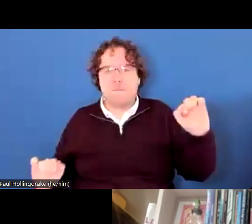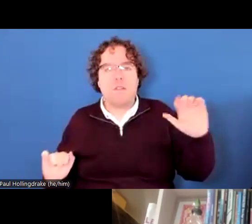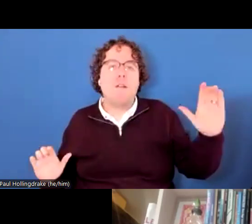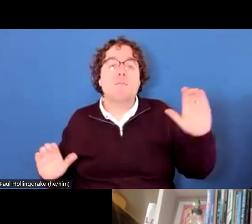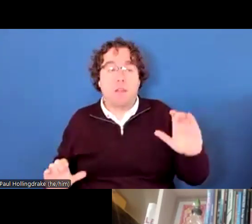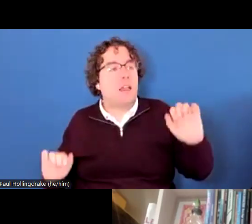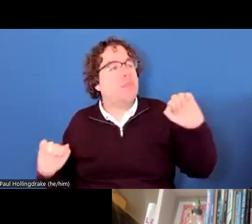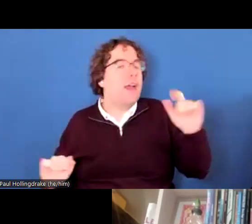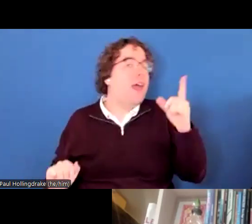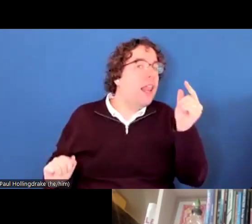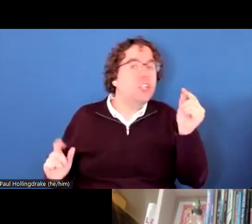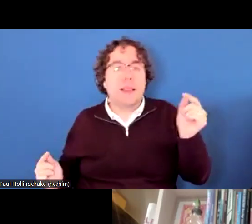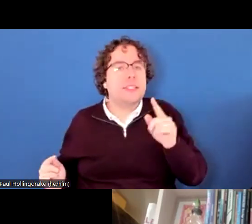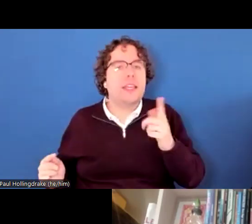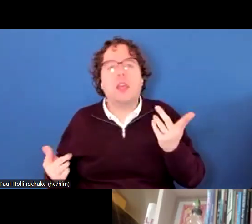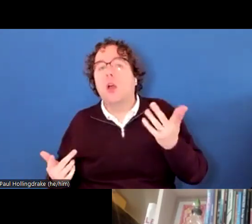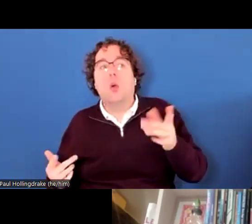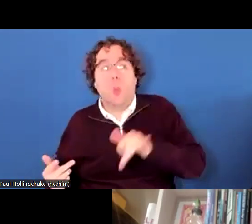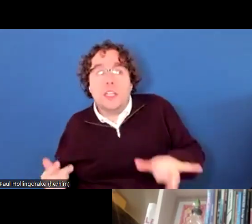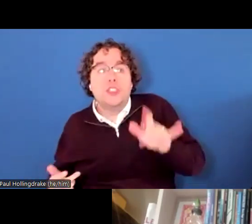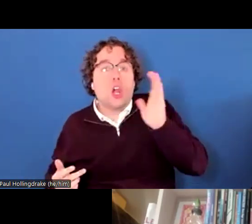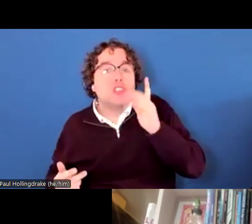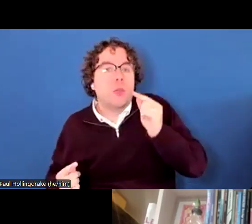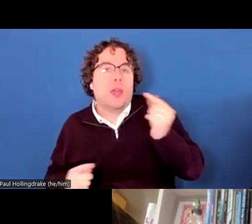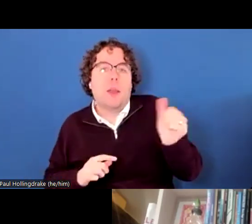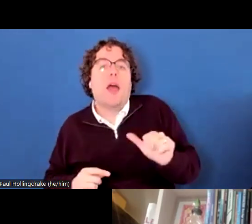about which country you can apply from.